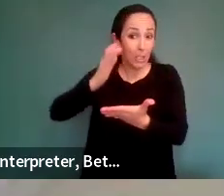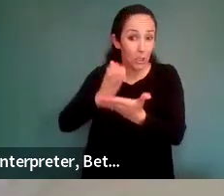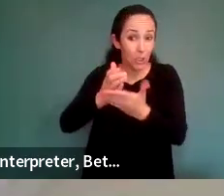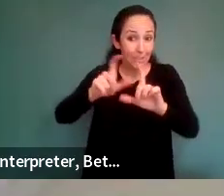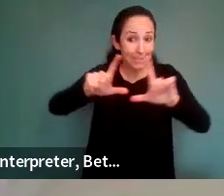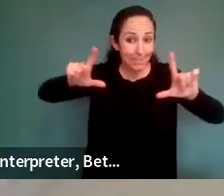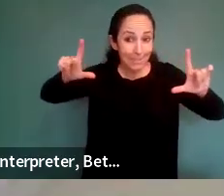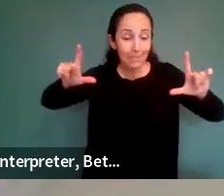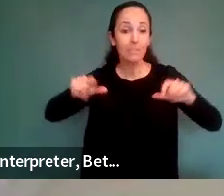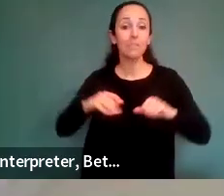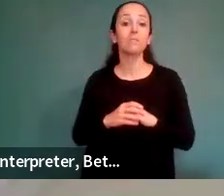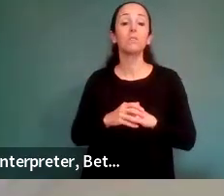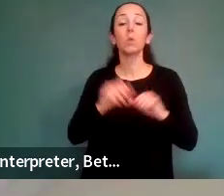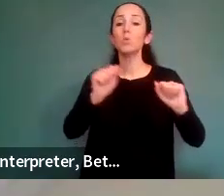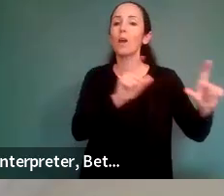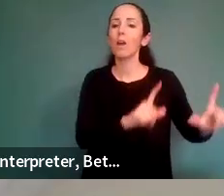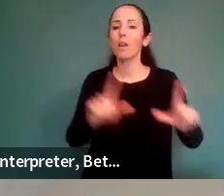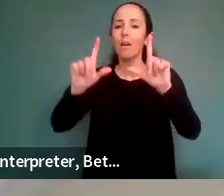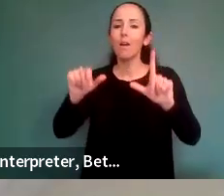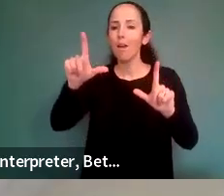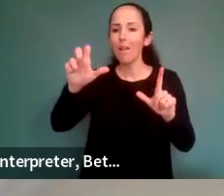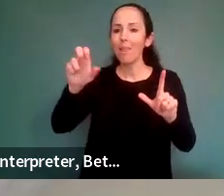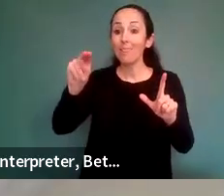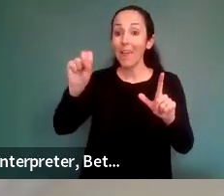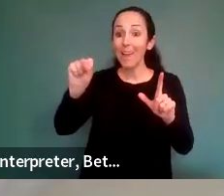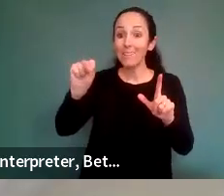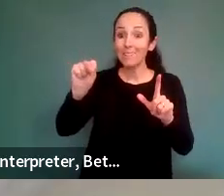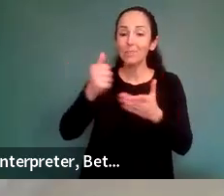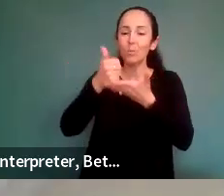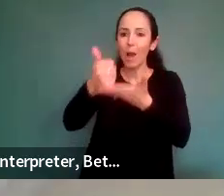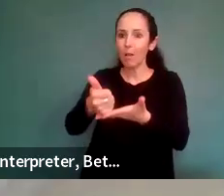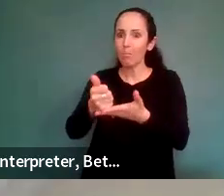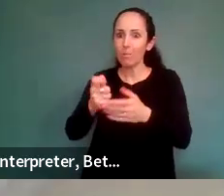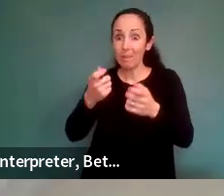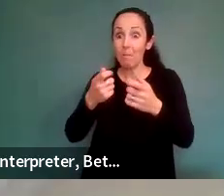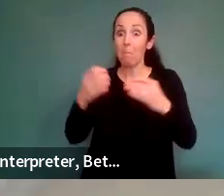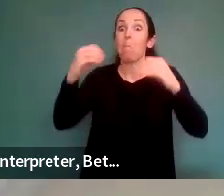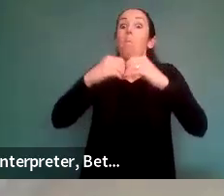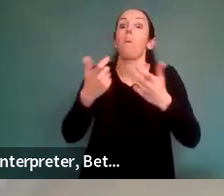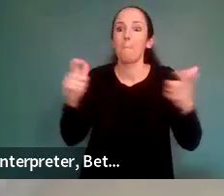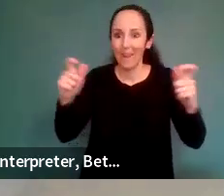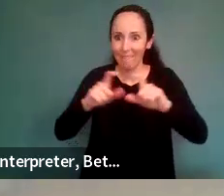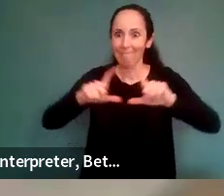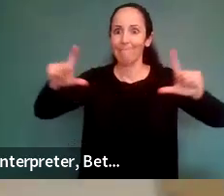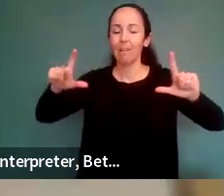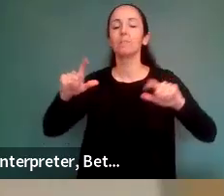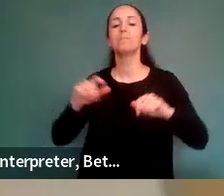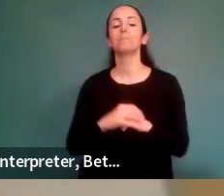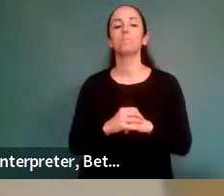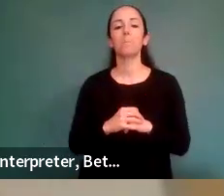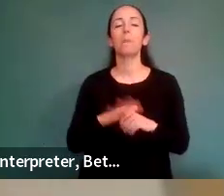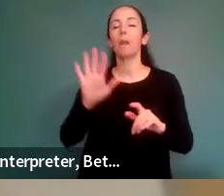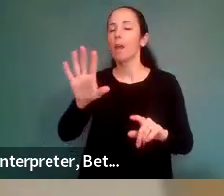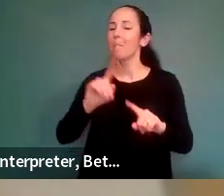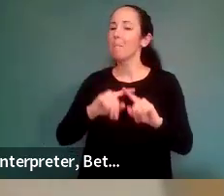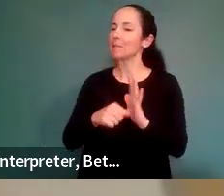You can even pull up a lens to zoom in even further. But with magnification, again, the